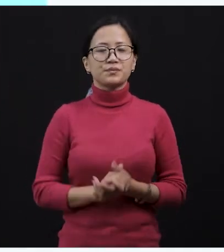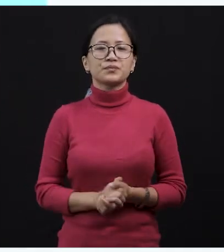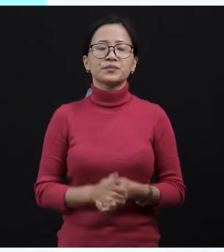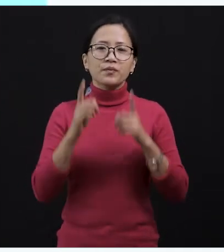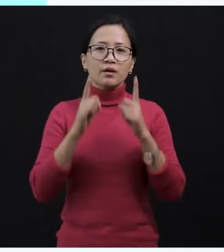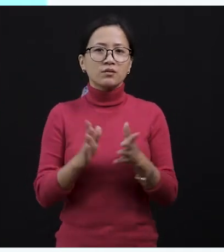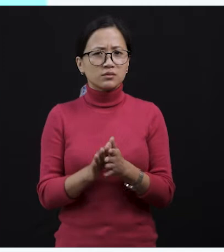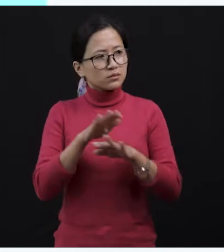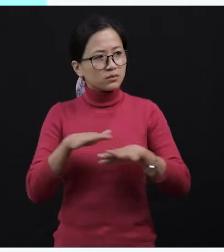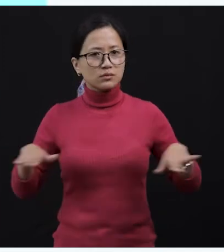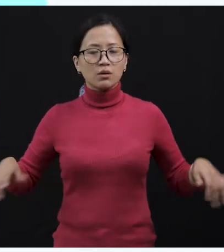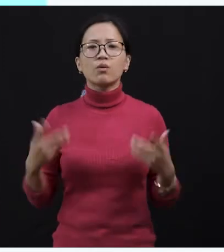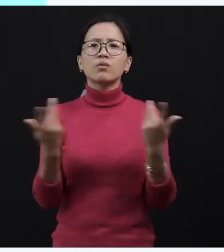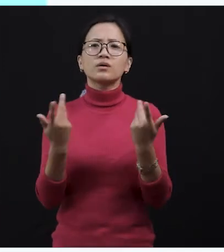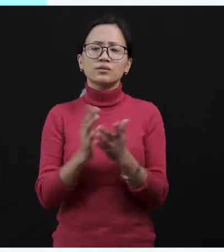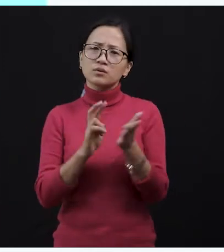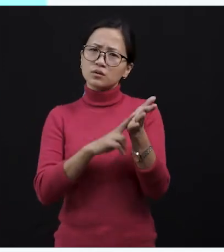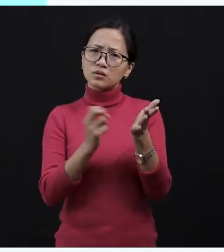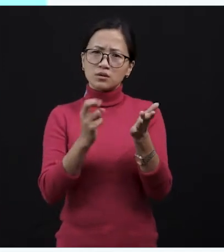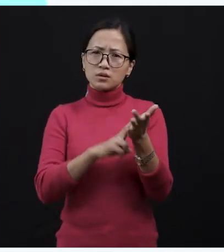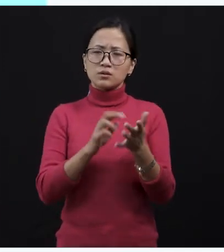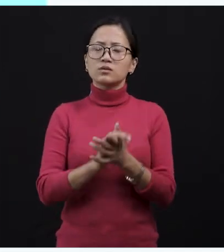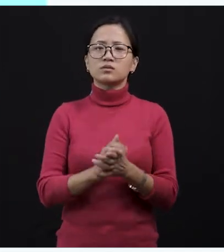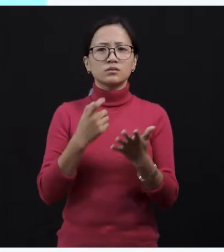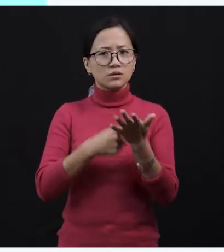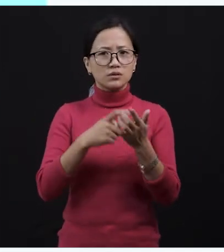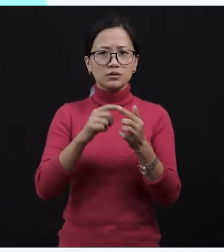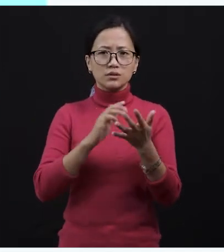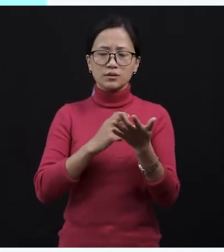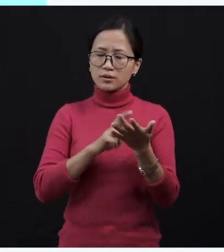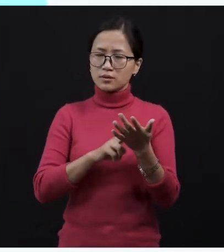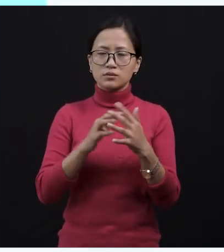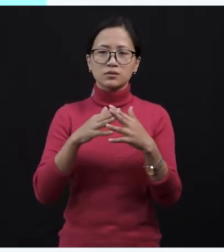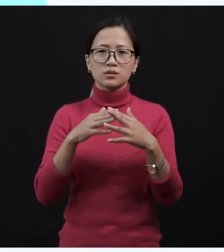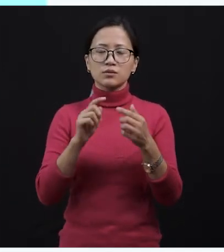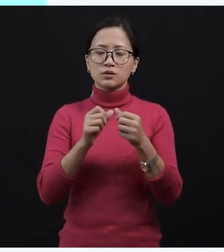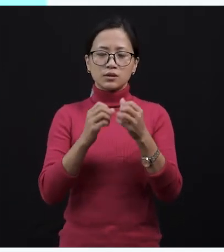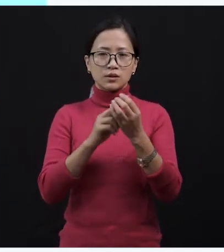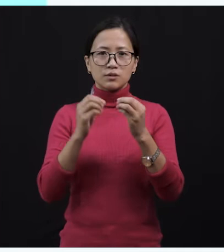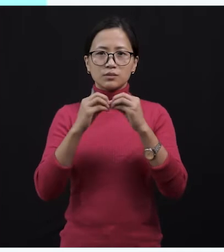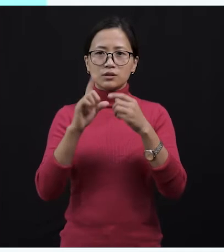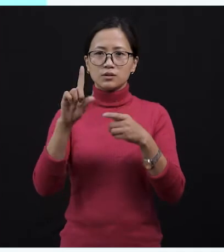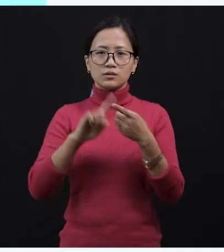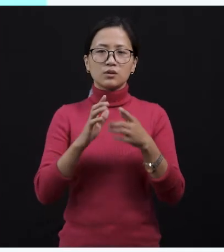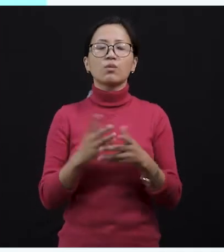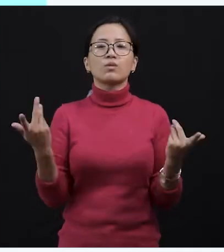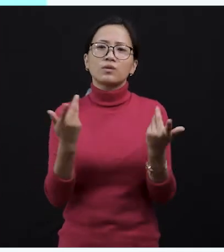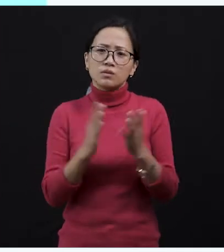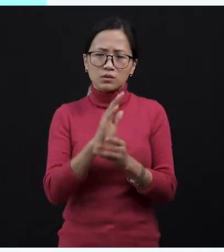But students, what about these non-renewable resources? Now, what about all this fuel?